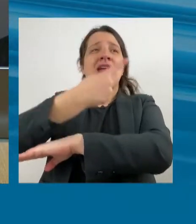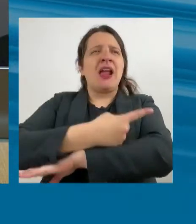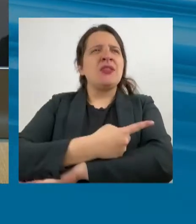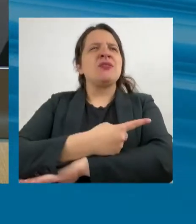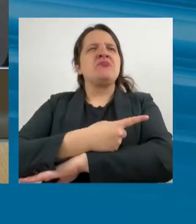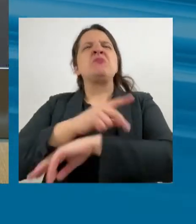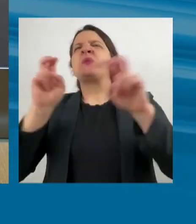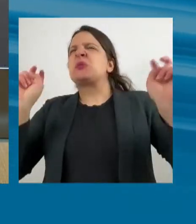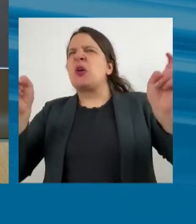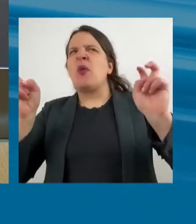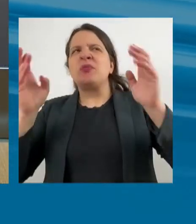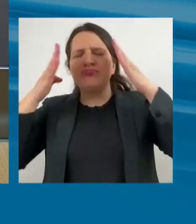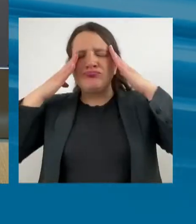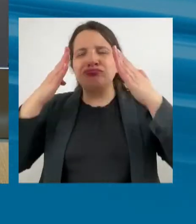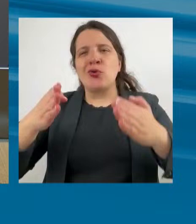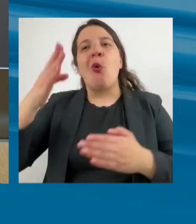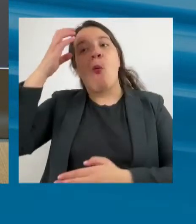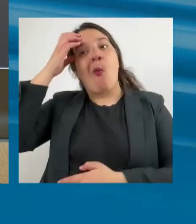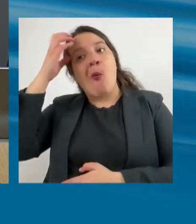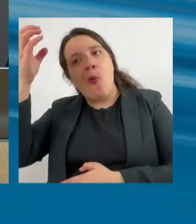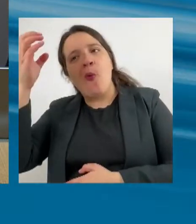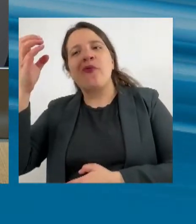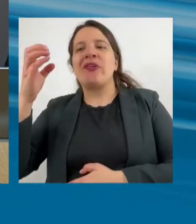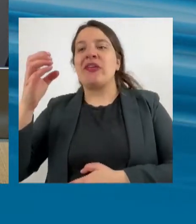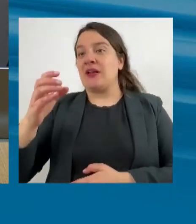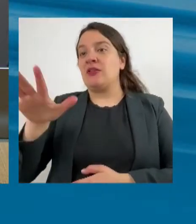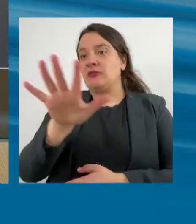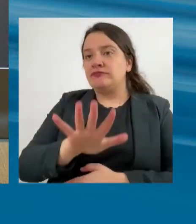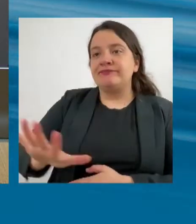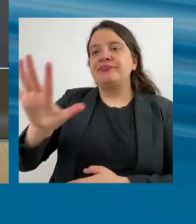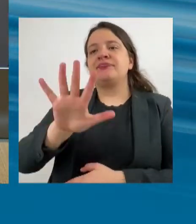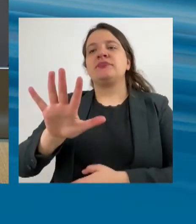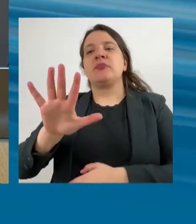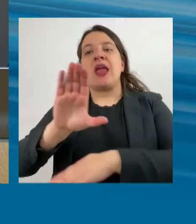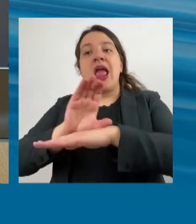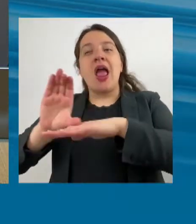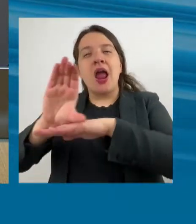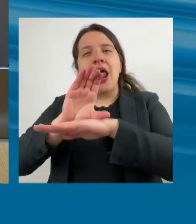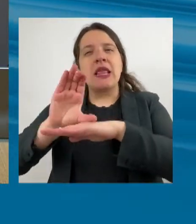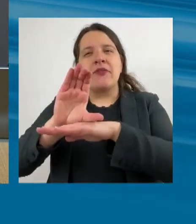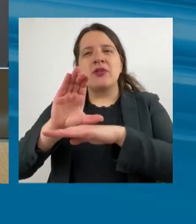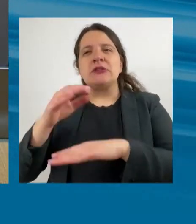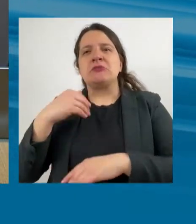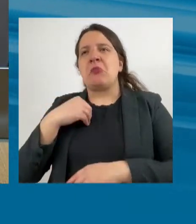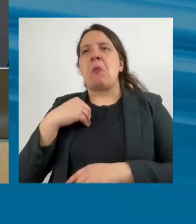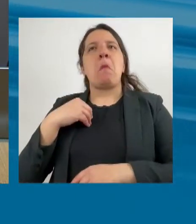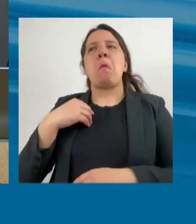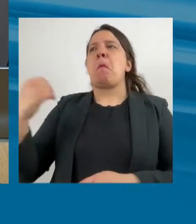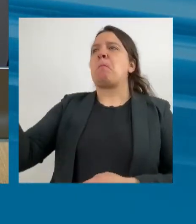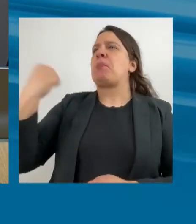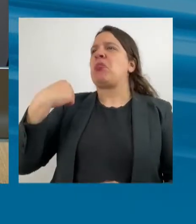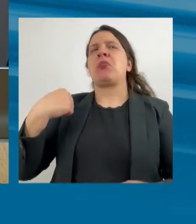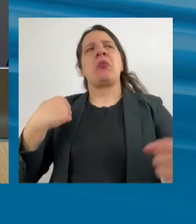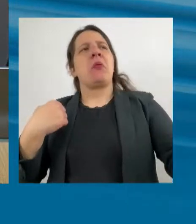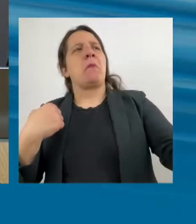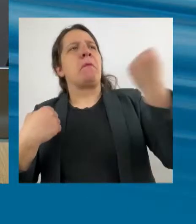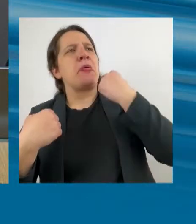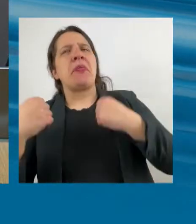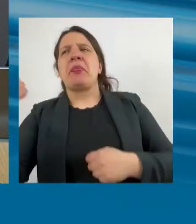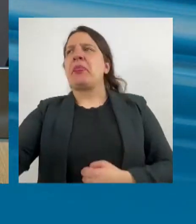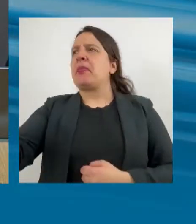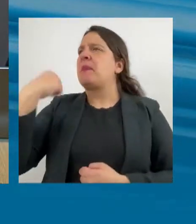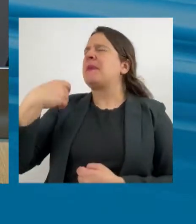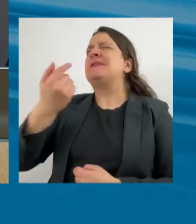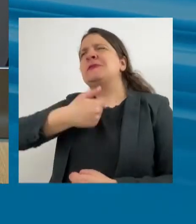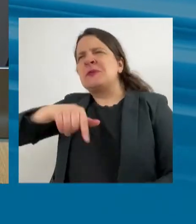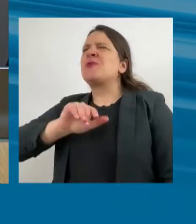Caribbean states feel many times that they're not felt, they're not heard, they're not seen, that there are a number of issues that are external to us. We